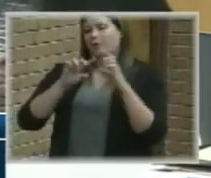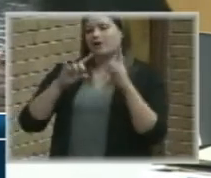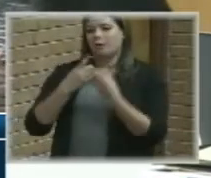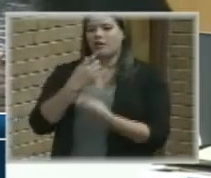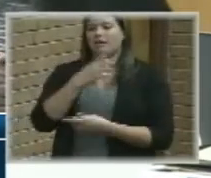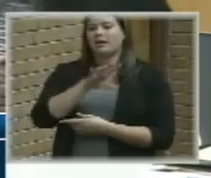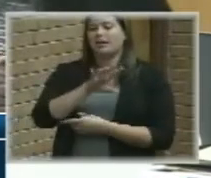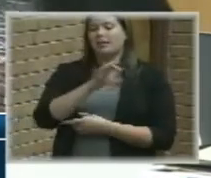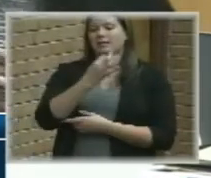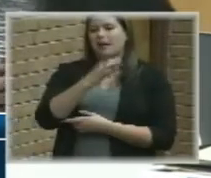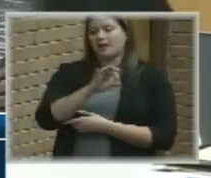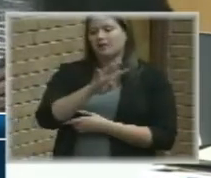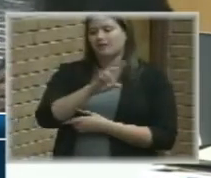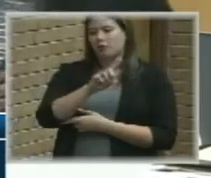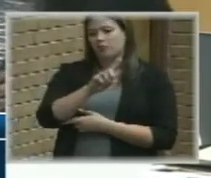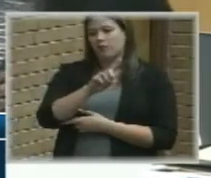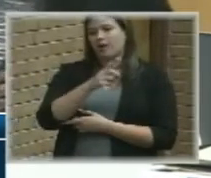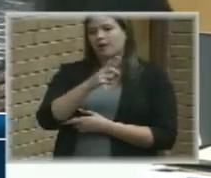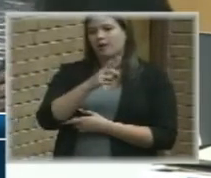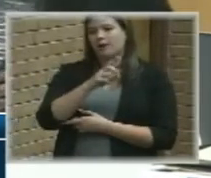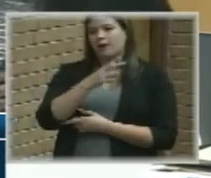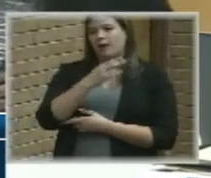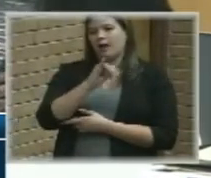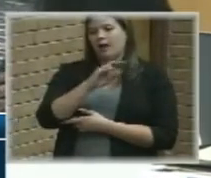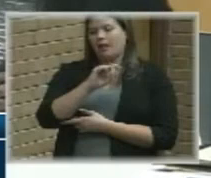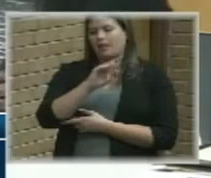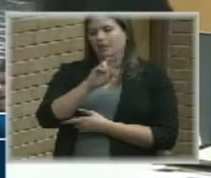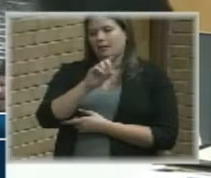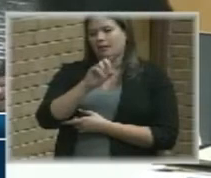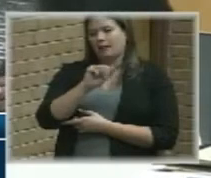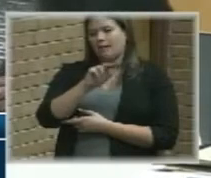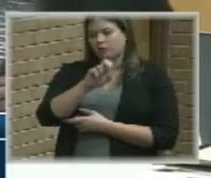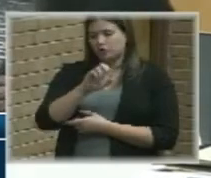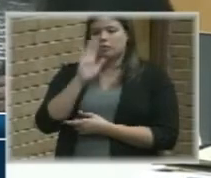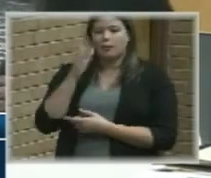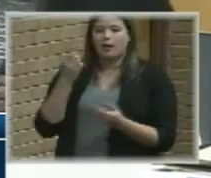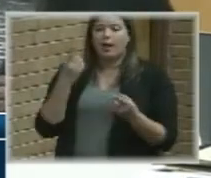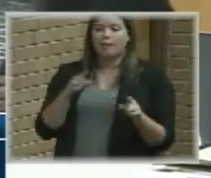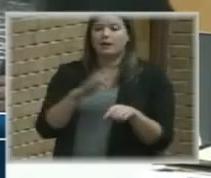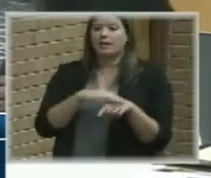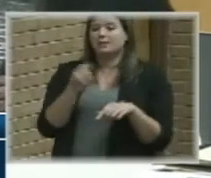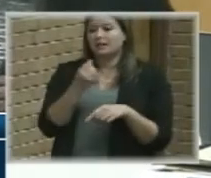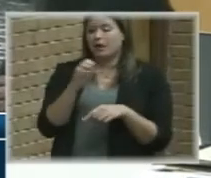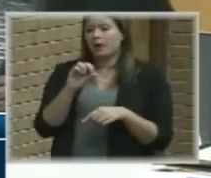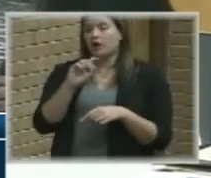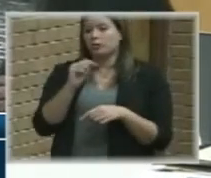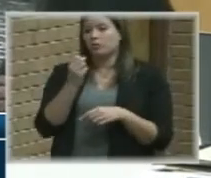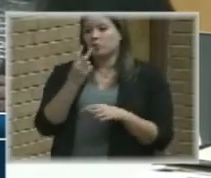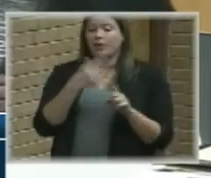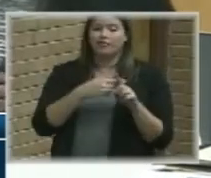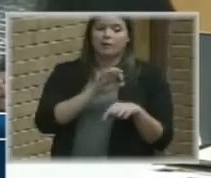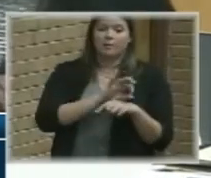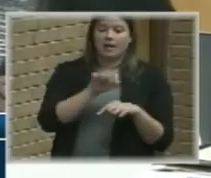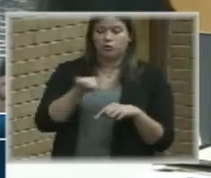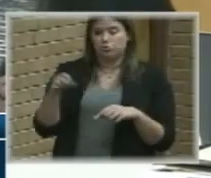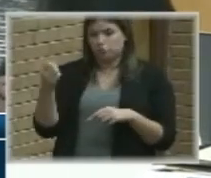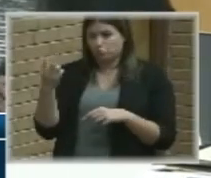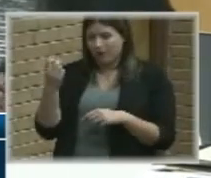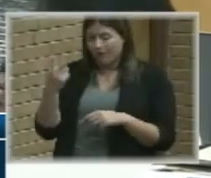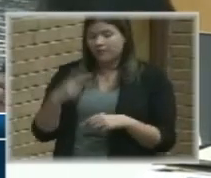1941 Elmwood Avenue, that will take place on Saturday, October 12th from 9 a.m. to 12 p.m.